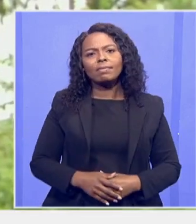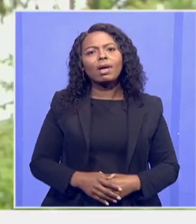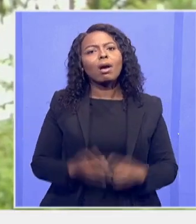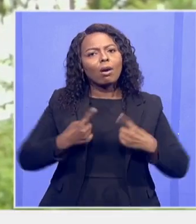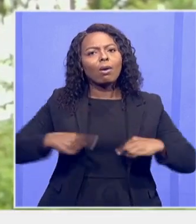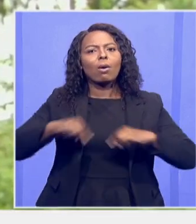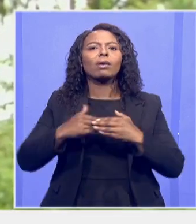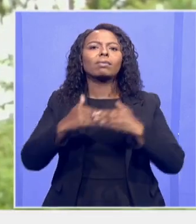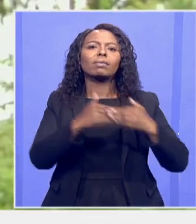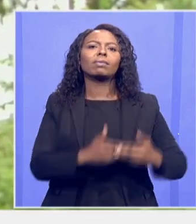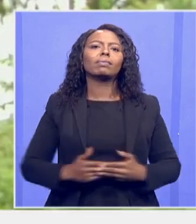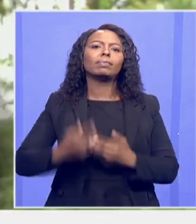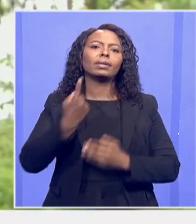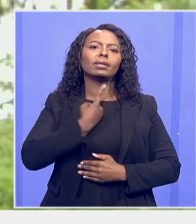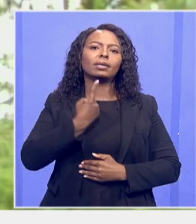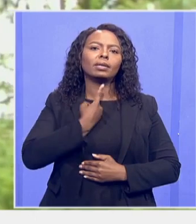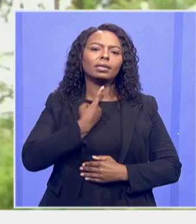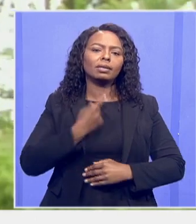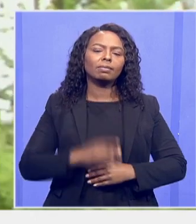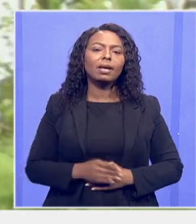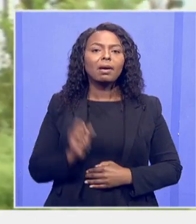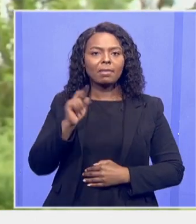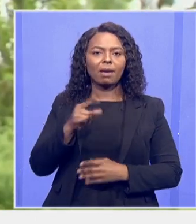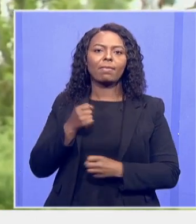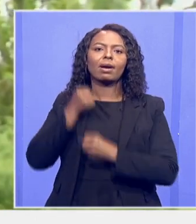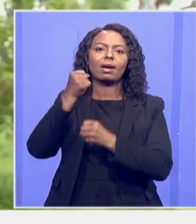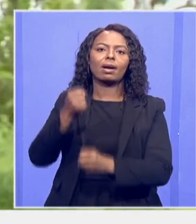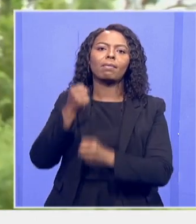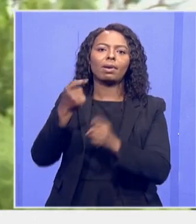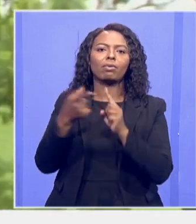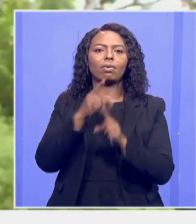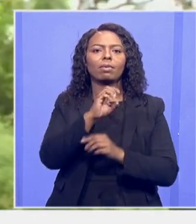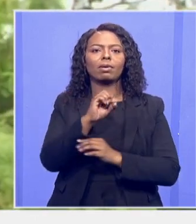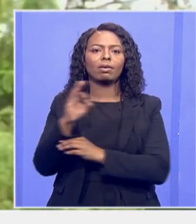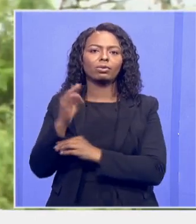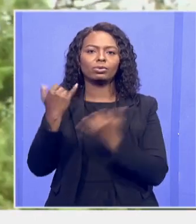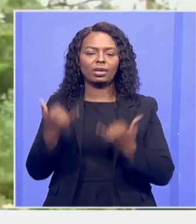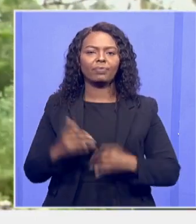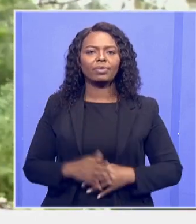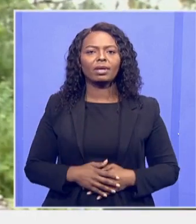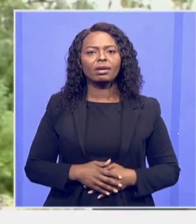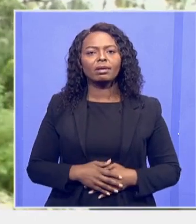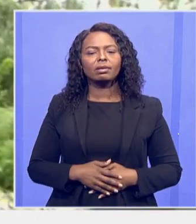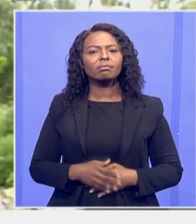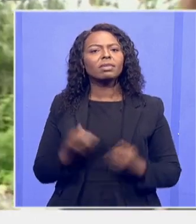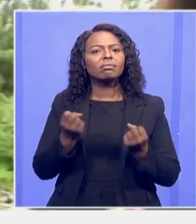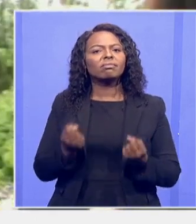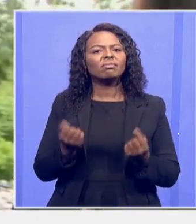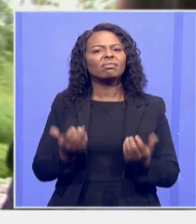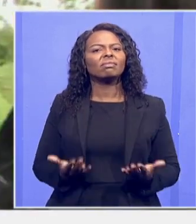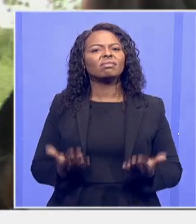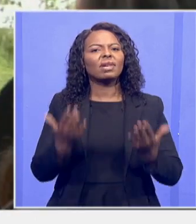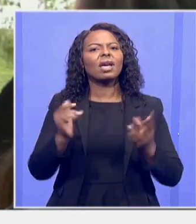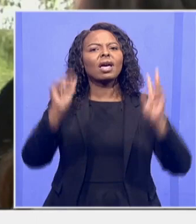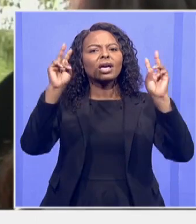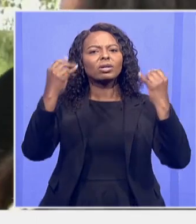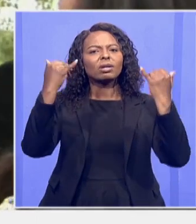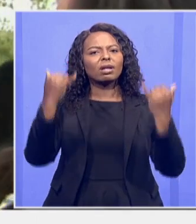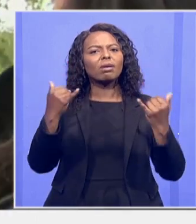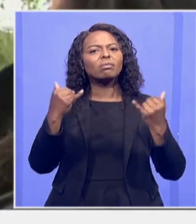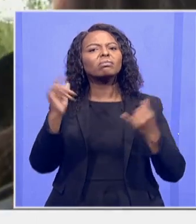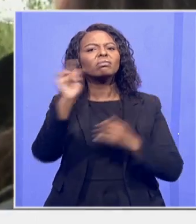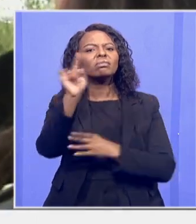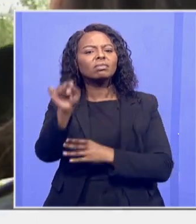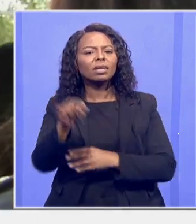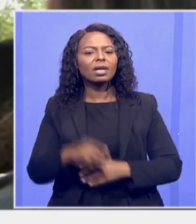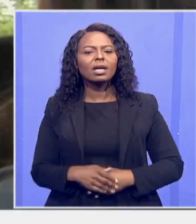is the campaign the EFF has launched today. In this particular area, what is the roots of the service delivery issues? I see behind us there is an